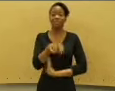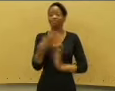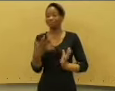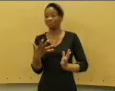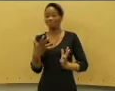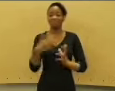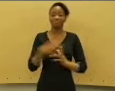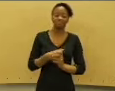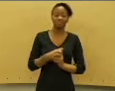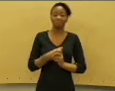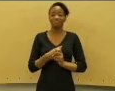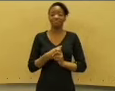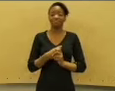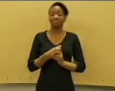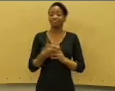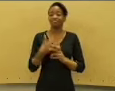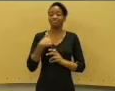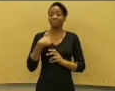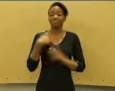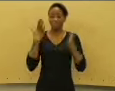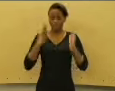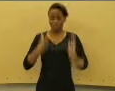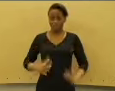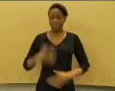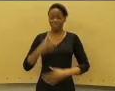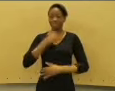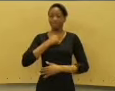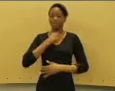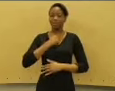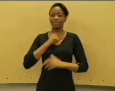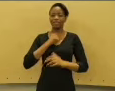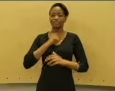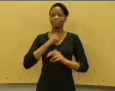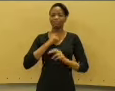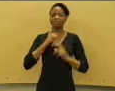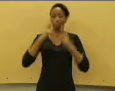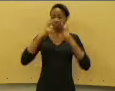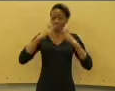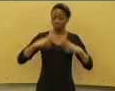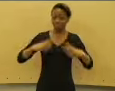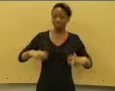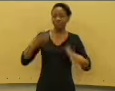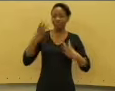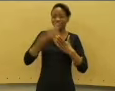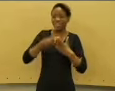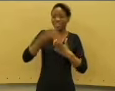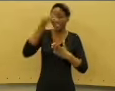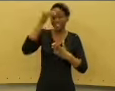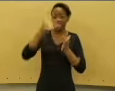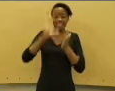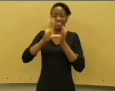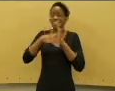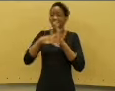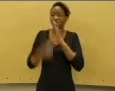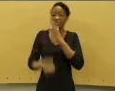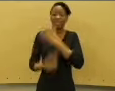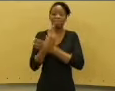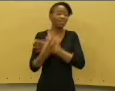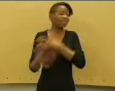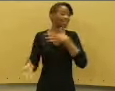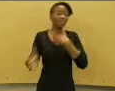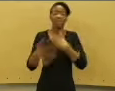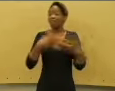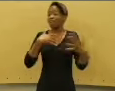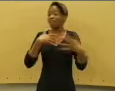having to relearn my body, because disability can happen at any time. That's the other thing. It's a zero-sum game. I